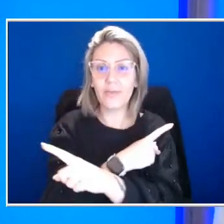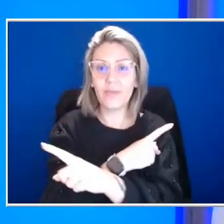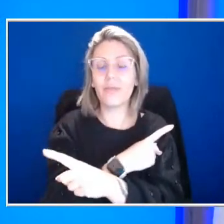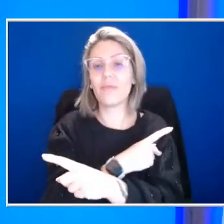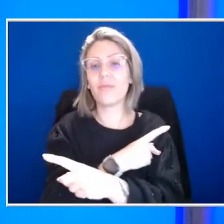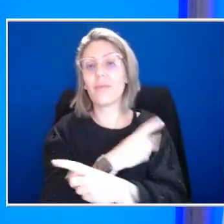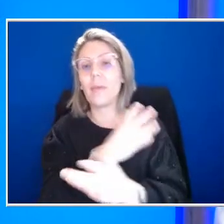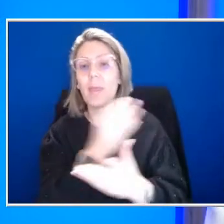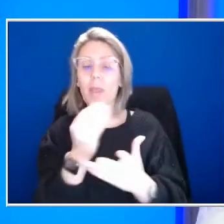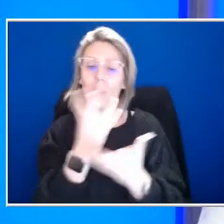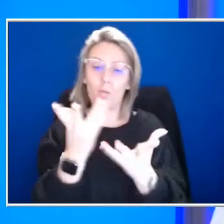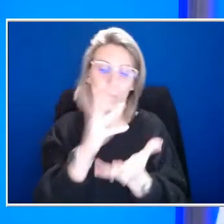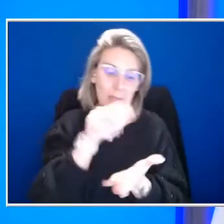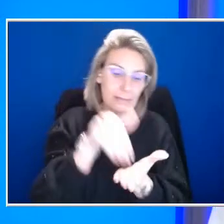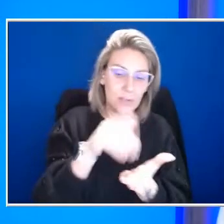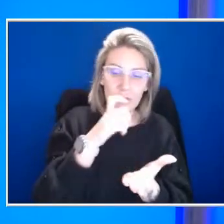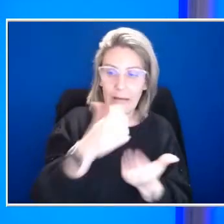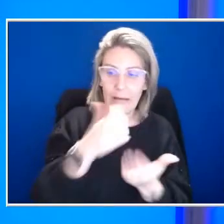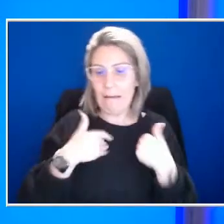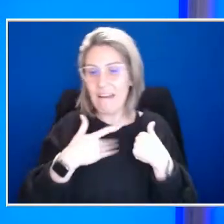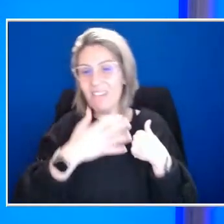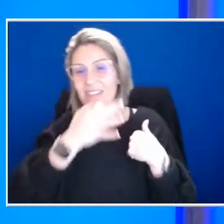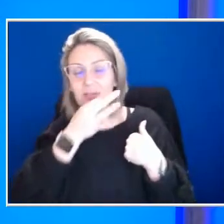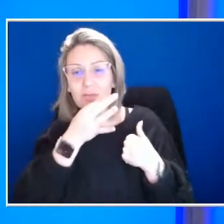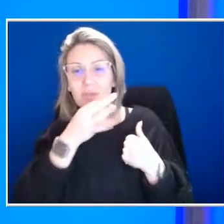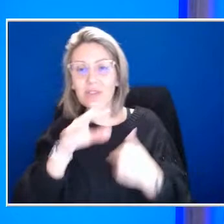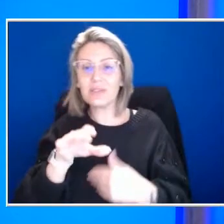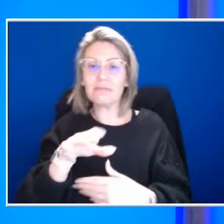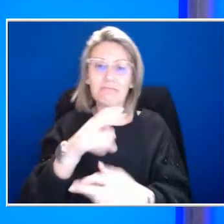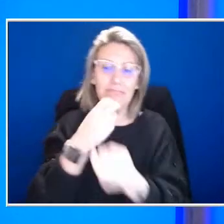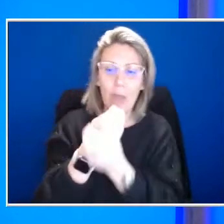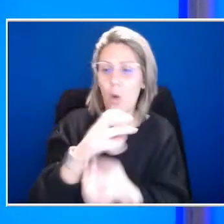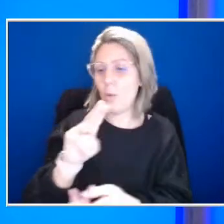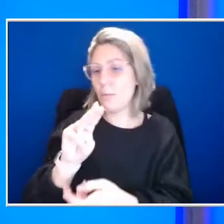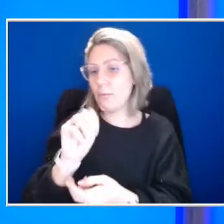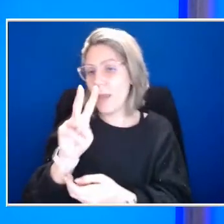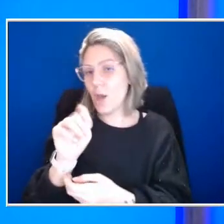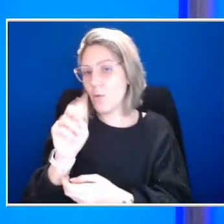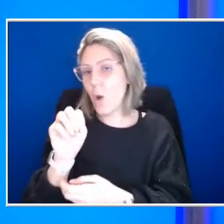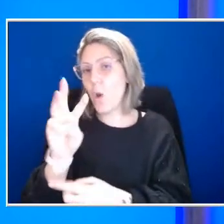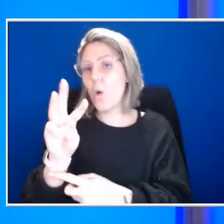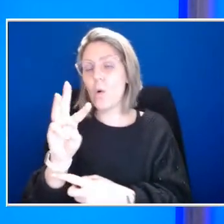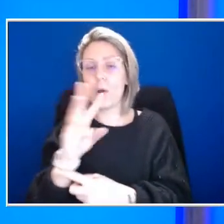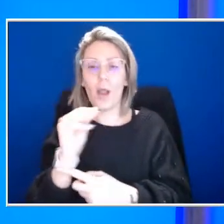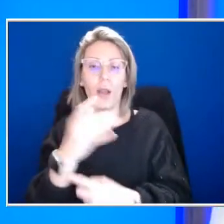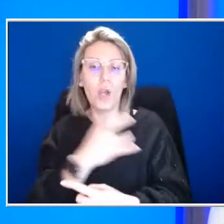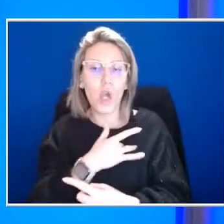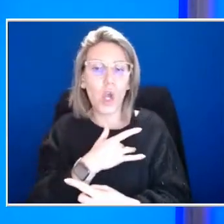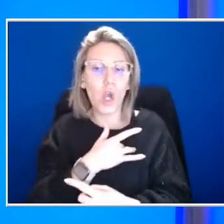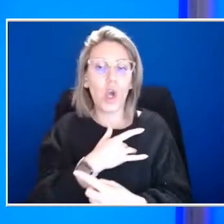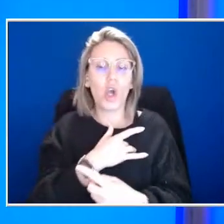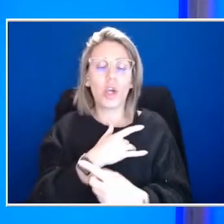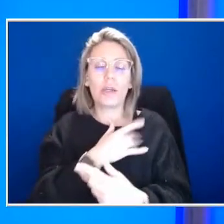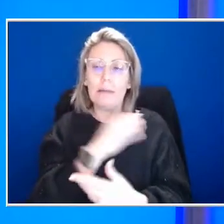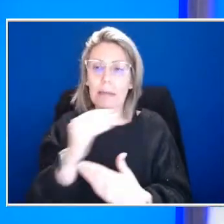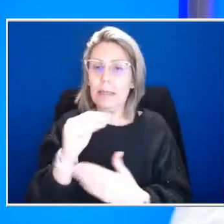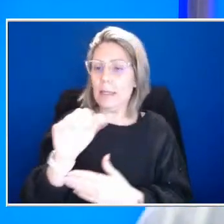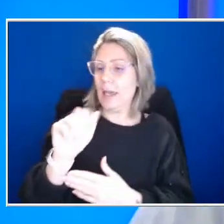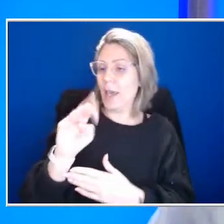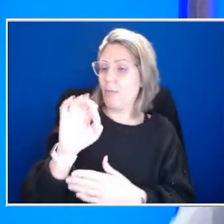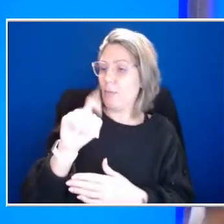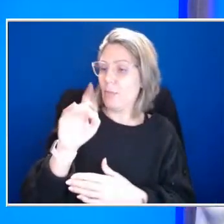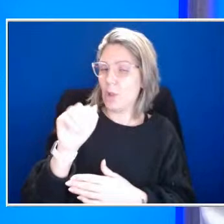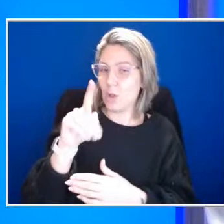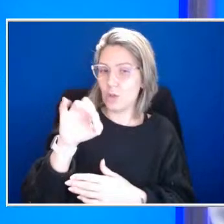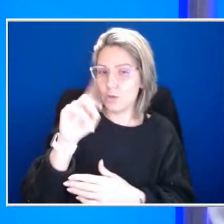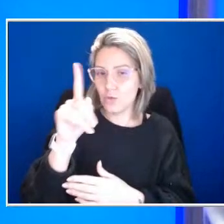have expertise with bone marrow and heart, and heart amyloid program and heart transplant program and